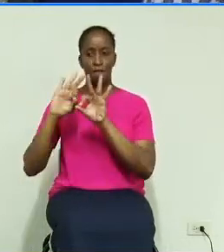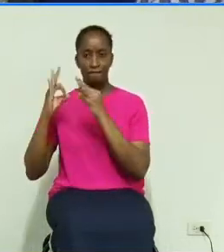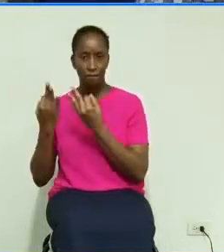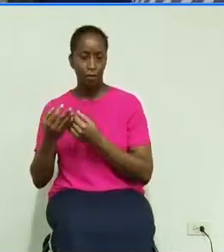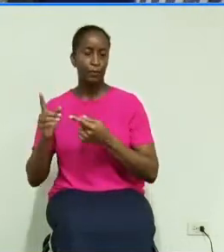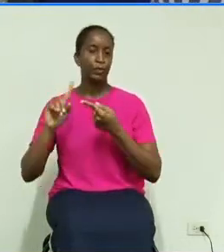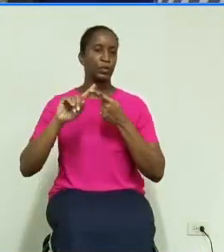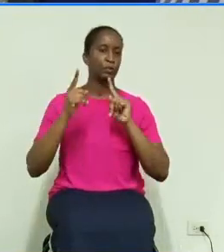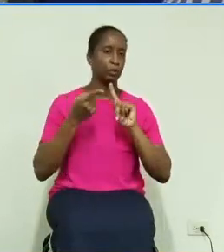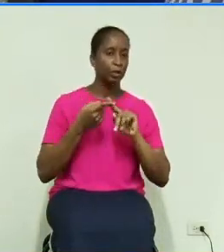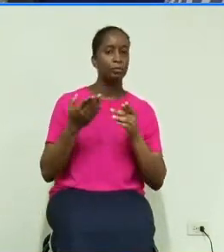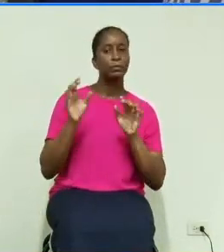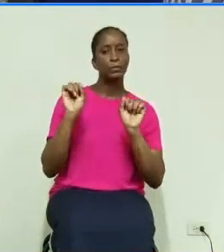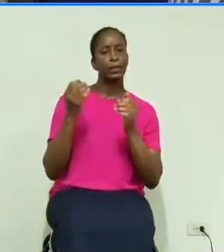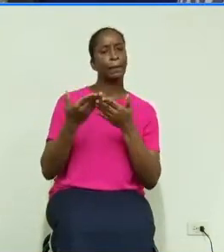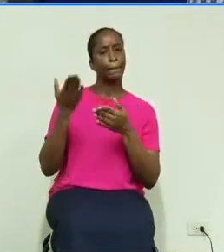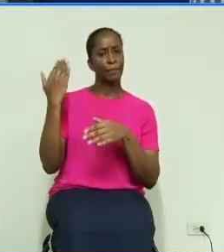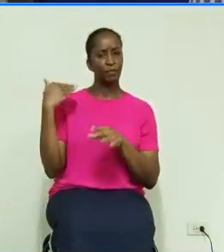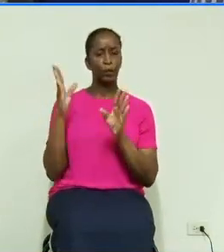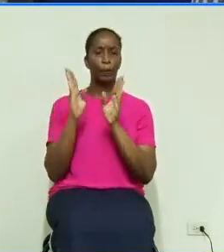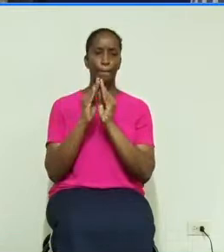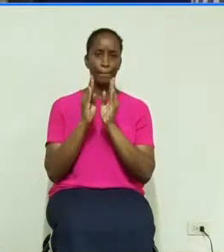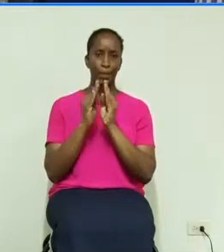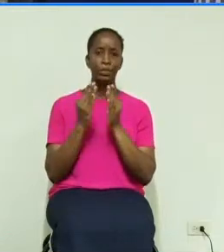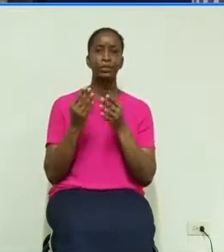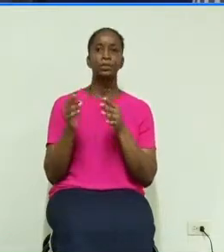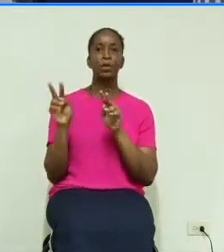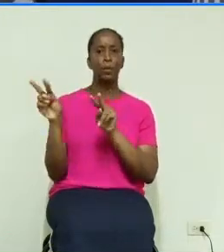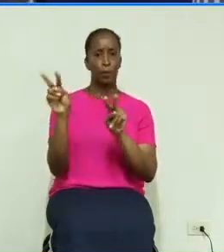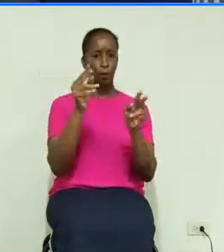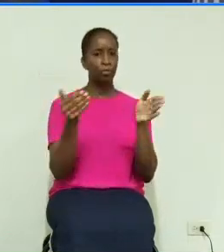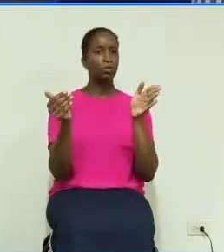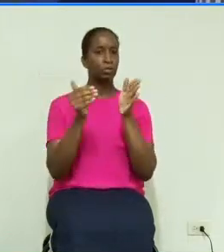meetings and share your thoughts with us. Thank you. Have a good evening.